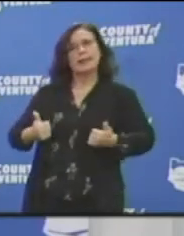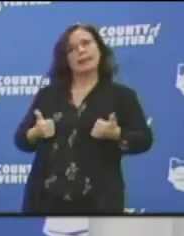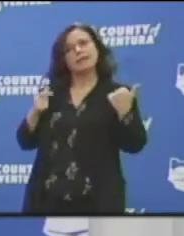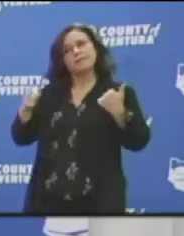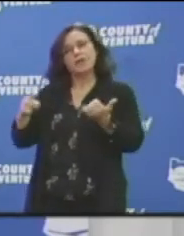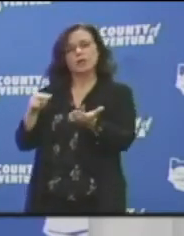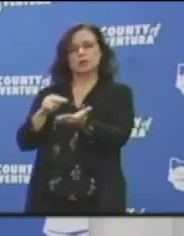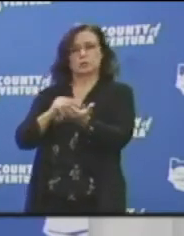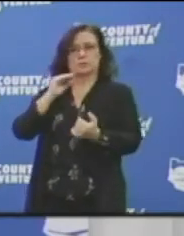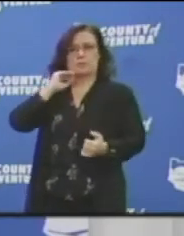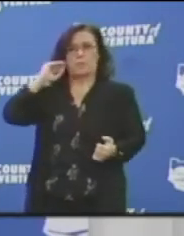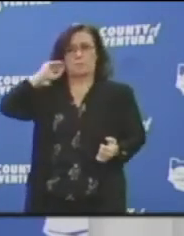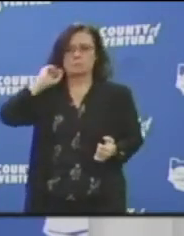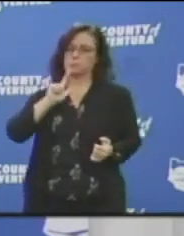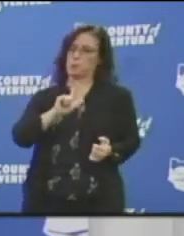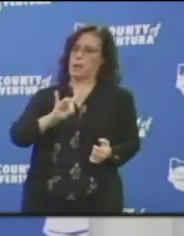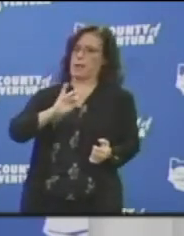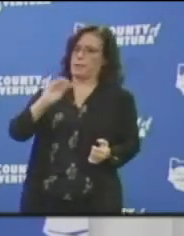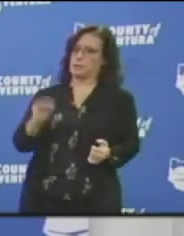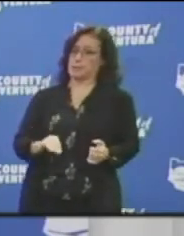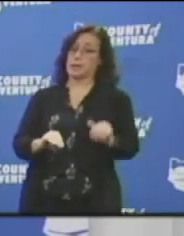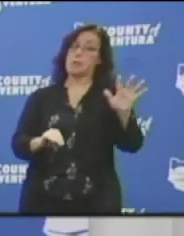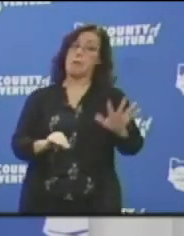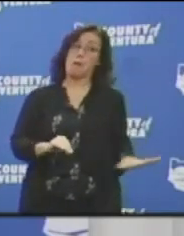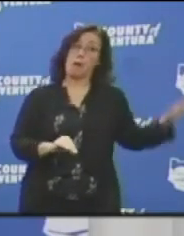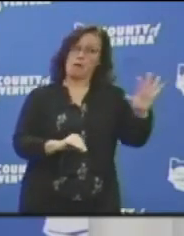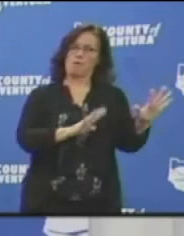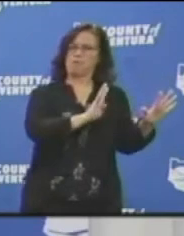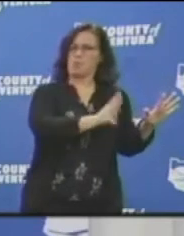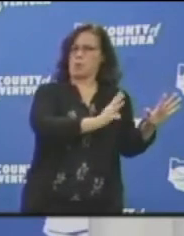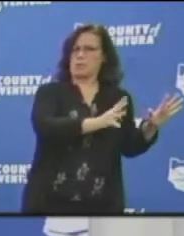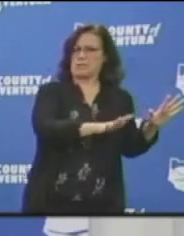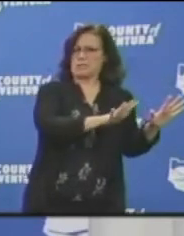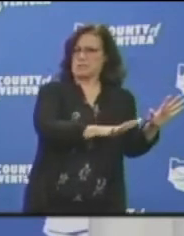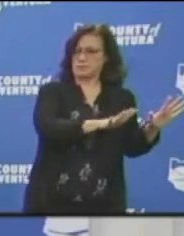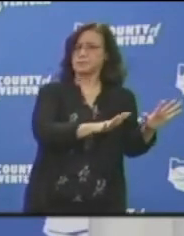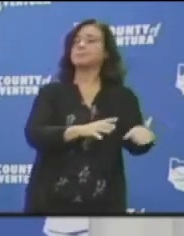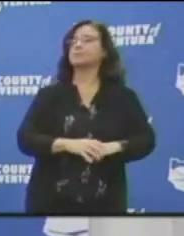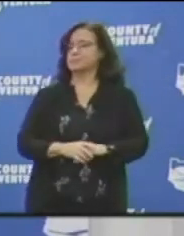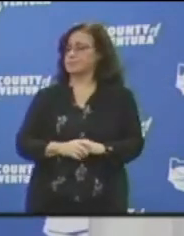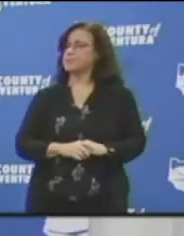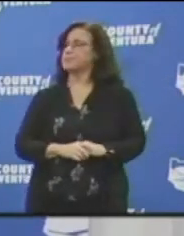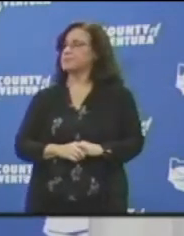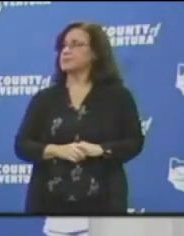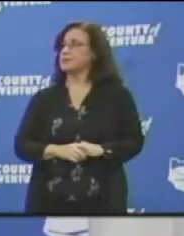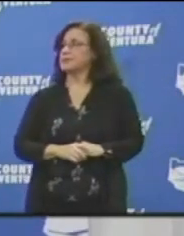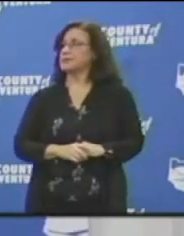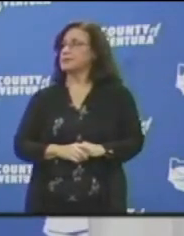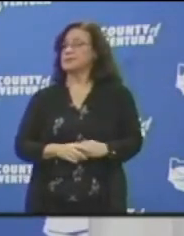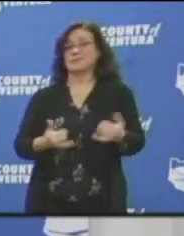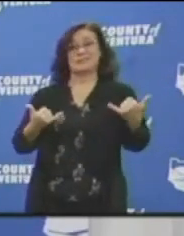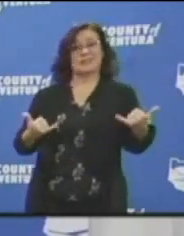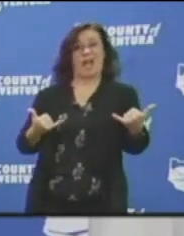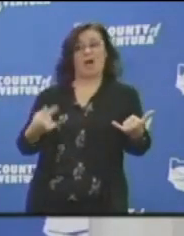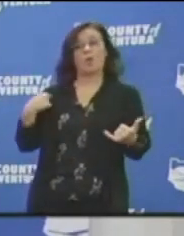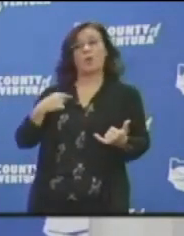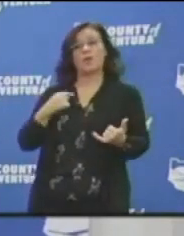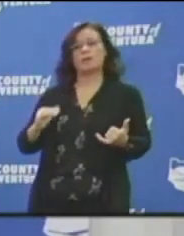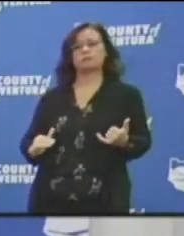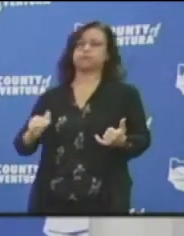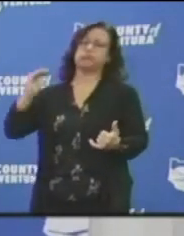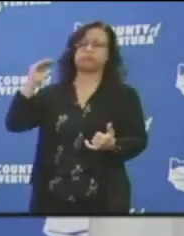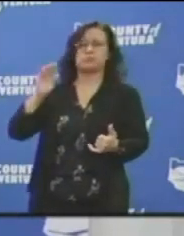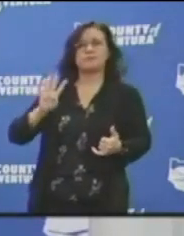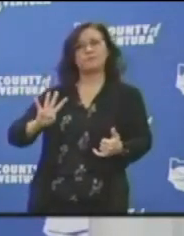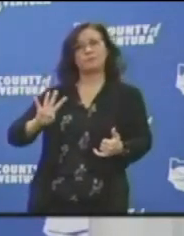28%, and the rest of the state 40%. Well, now we are at 42% or almost